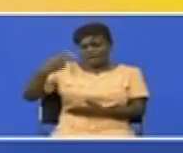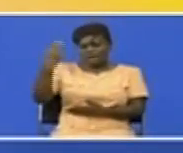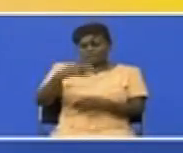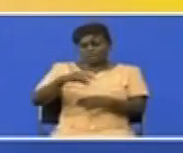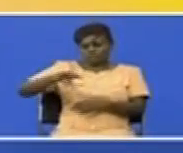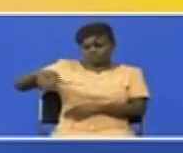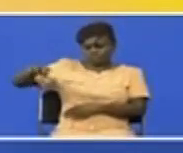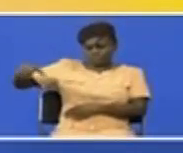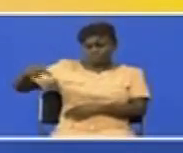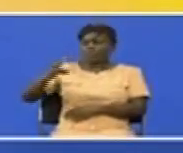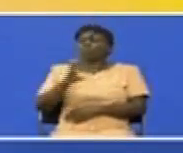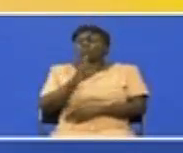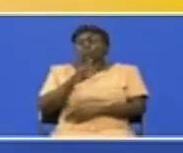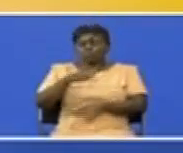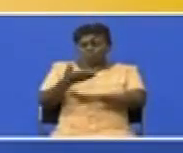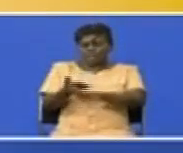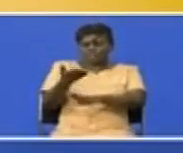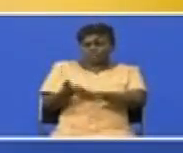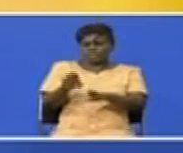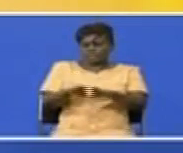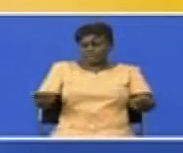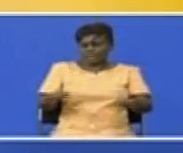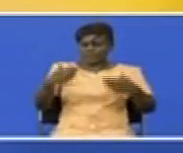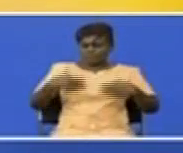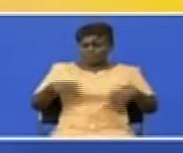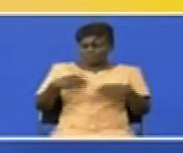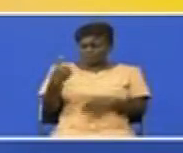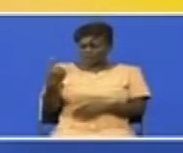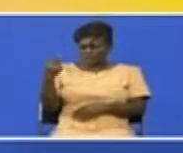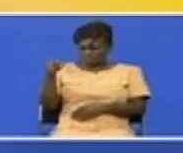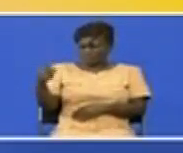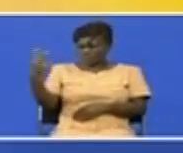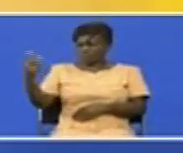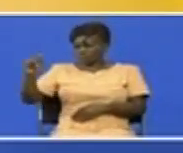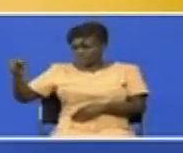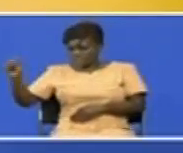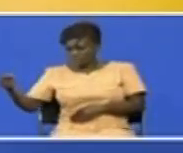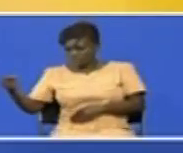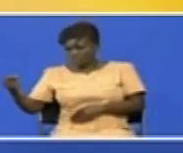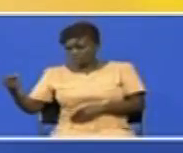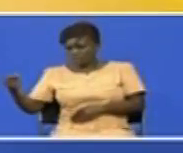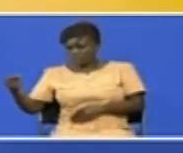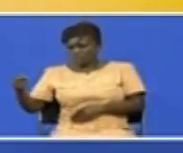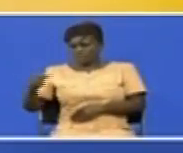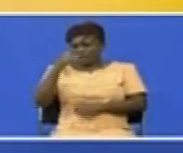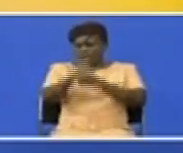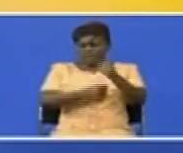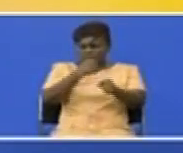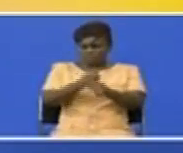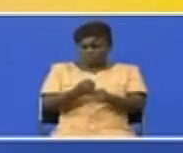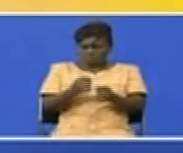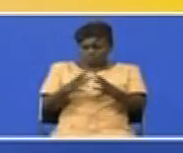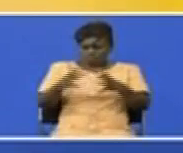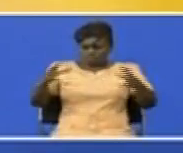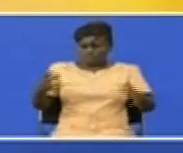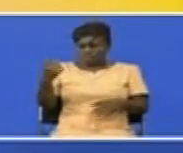slopes and wetlands. And with a current population of about 1.2 million people in Kigali and an annual population growth